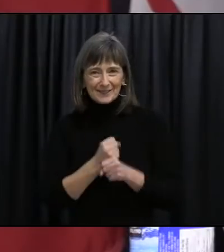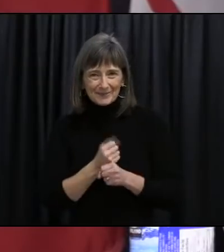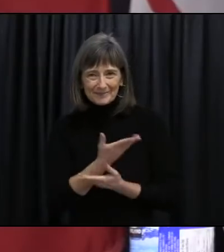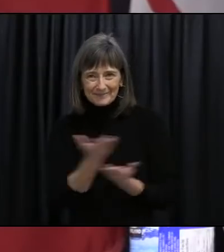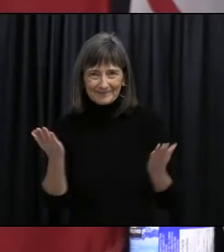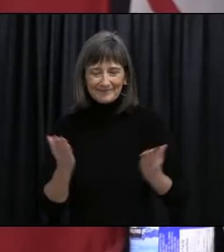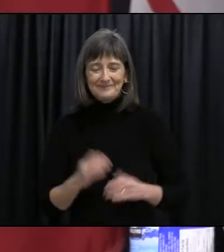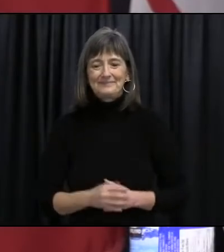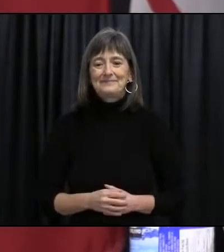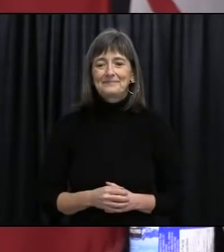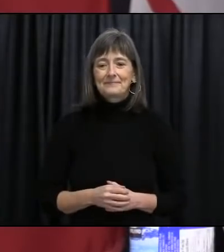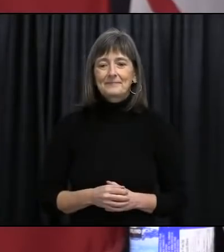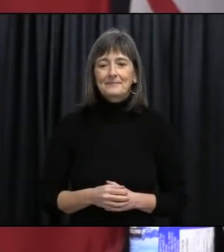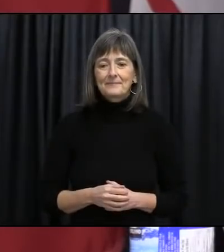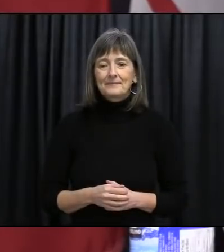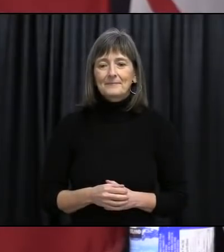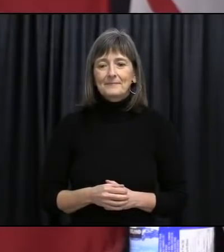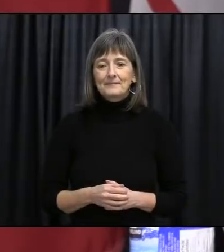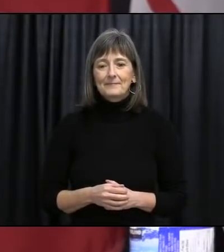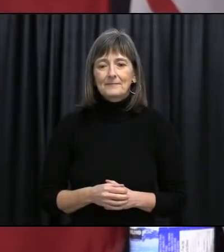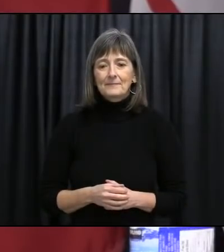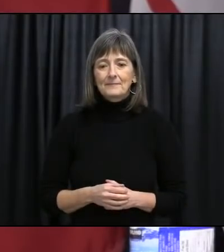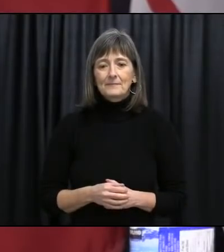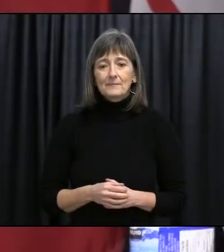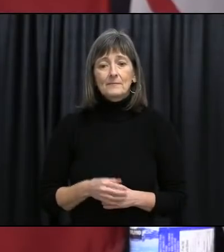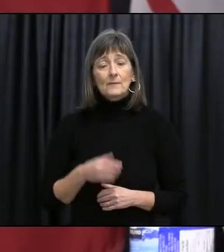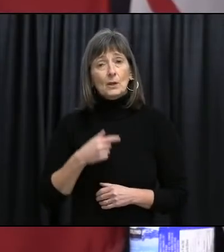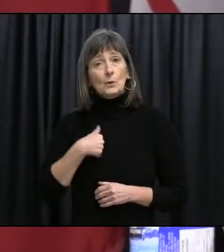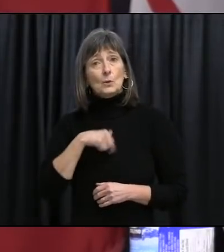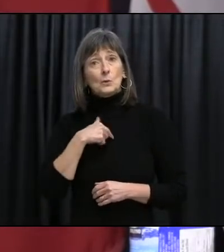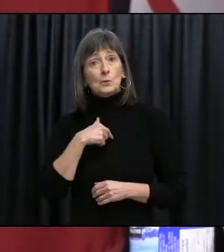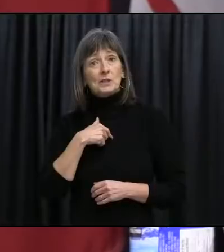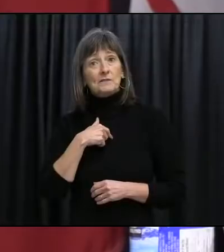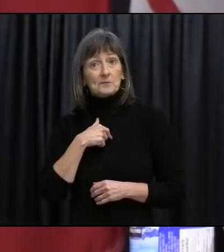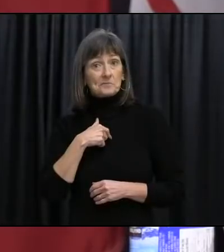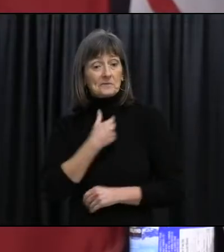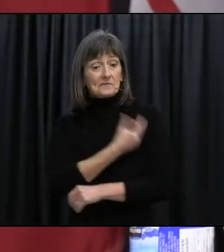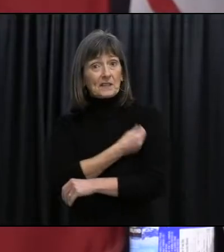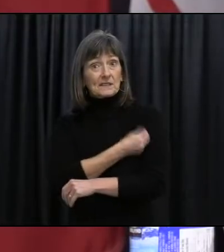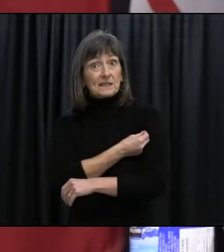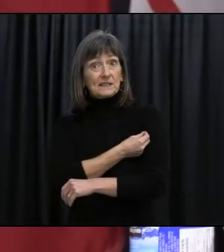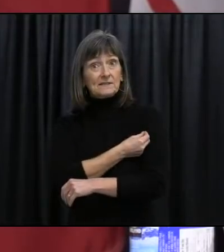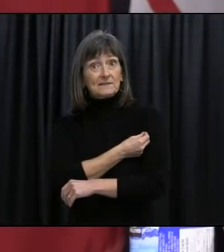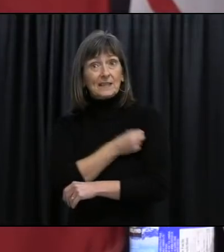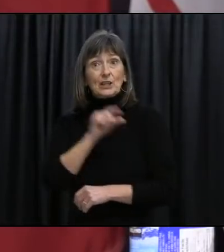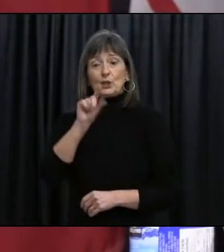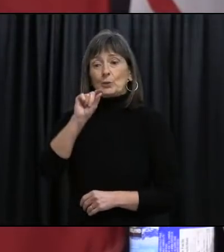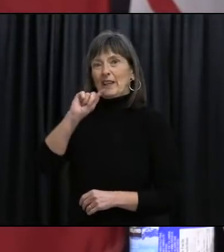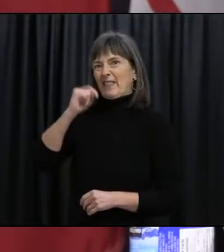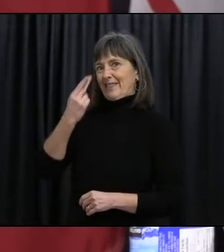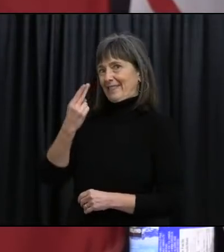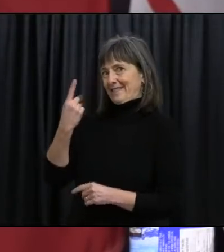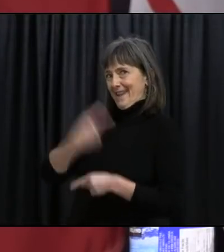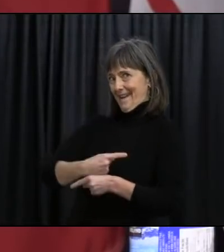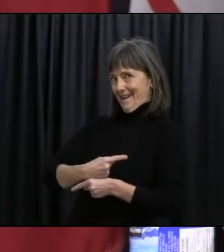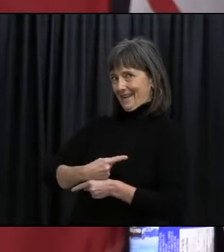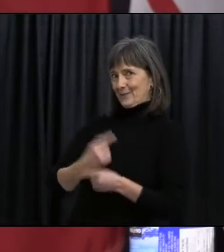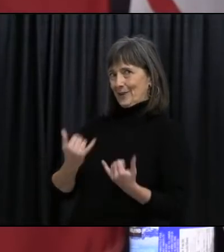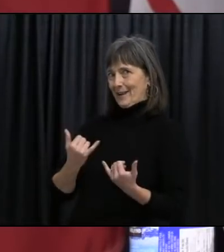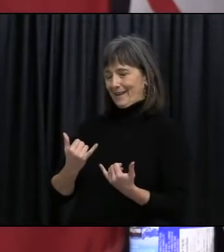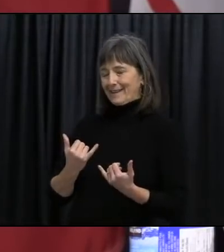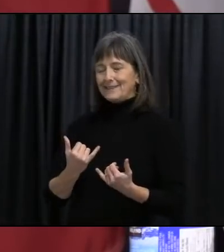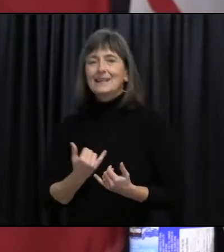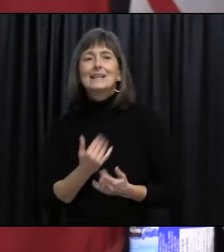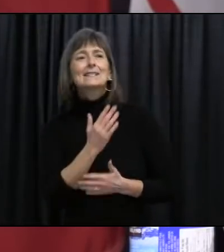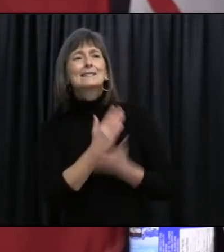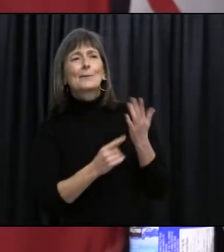everybody. We have vaccine day 20 of our rollout today, or as some wit in the